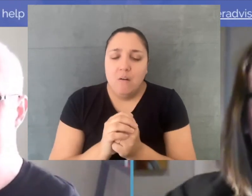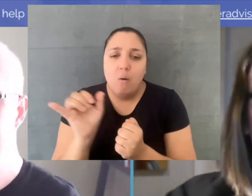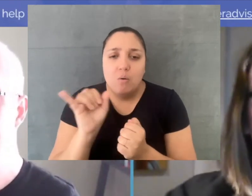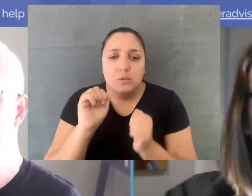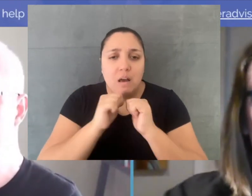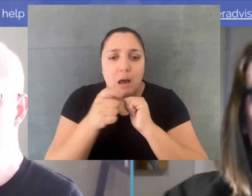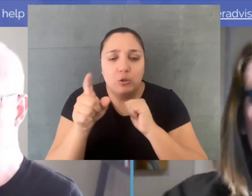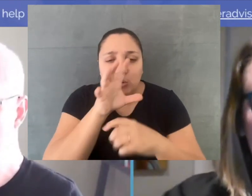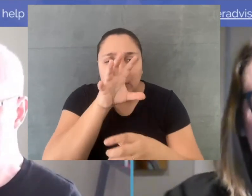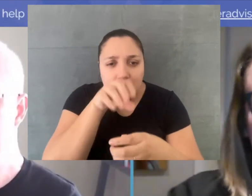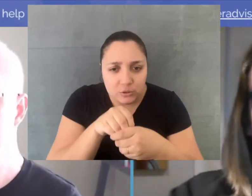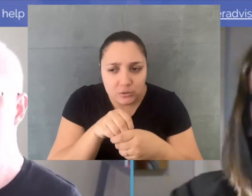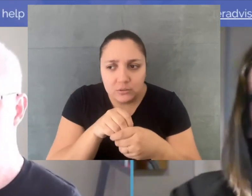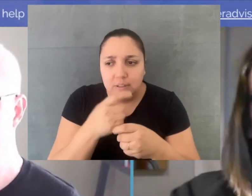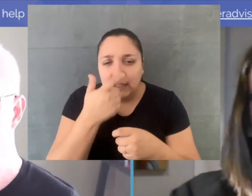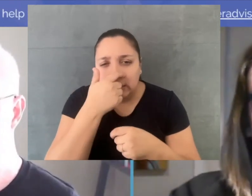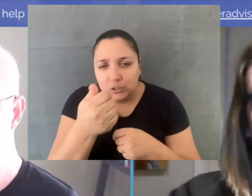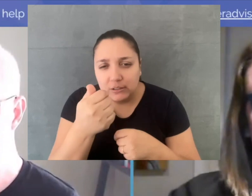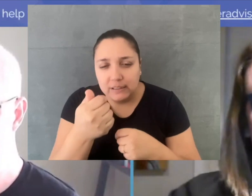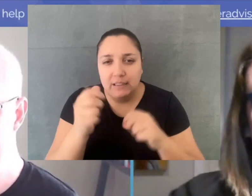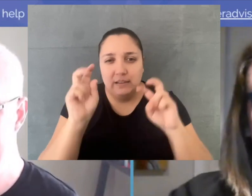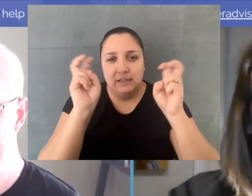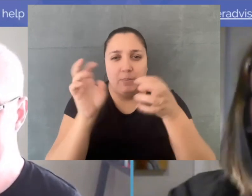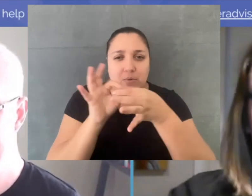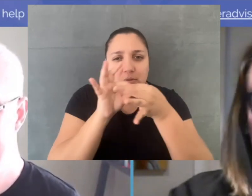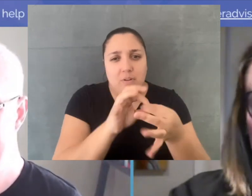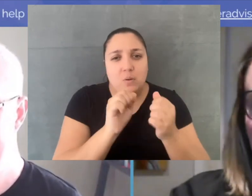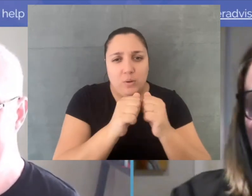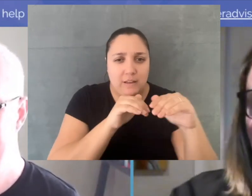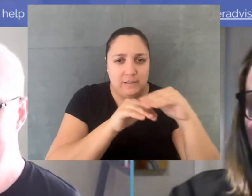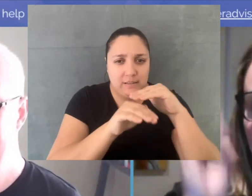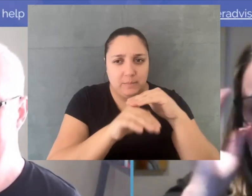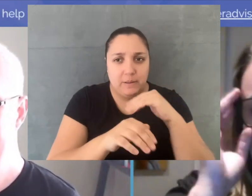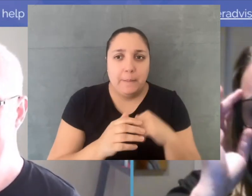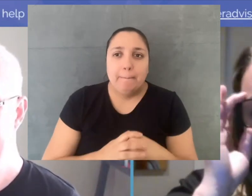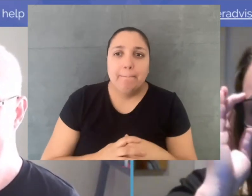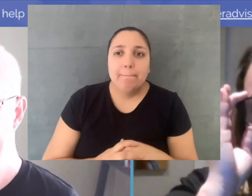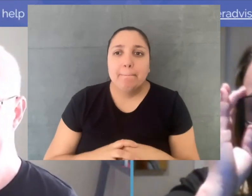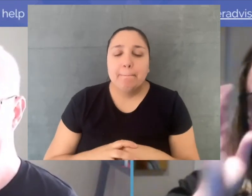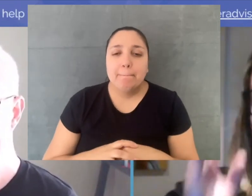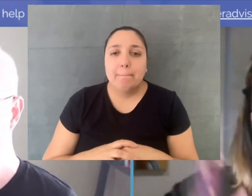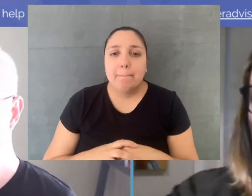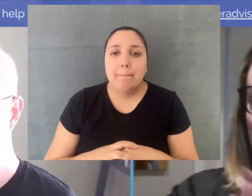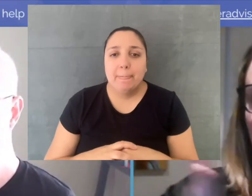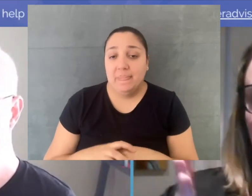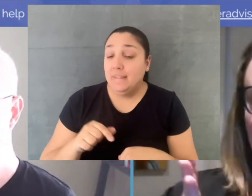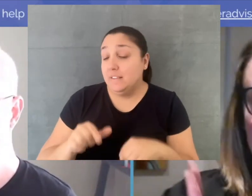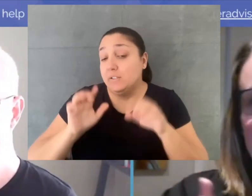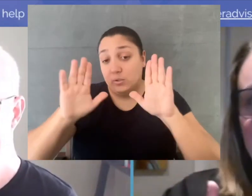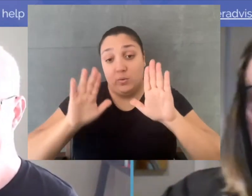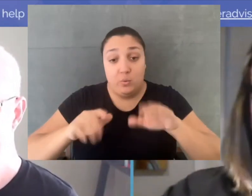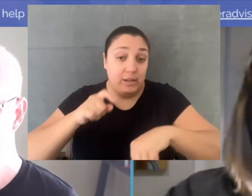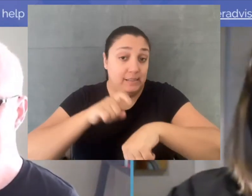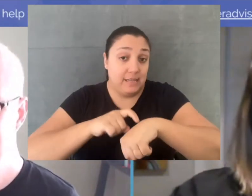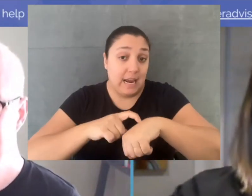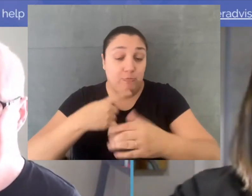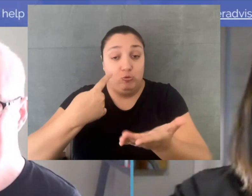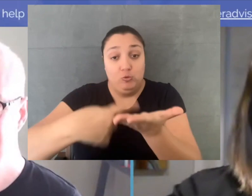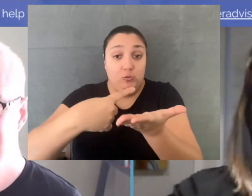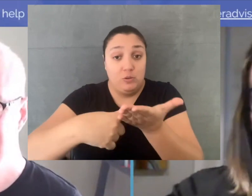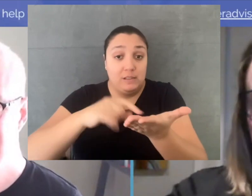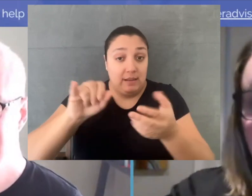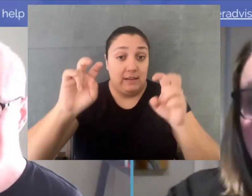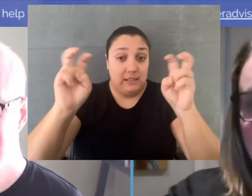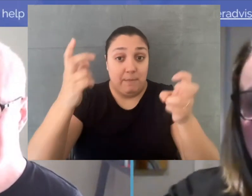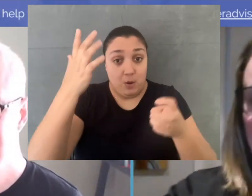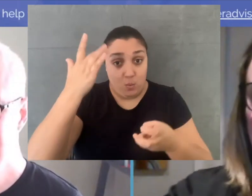interested in topics related to accessibility. Yeah. This is a great time to talk about it too, because this is